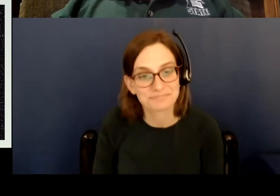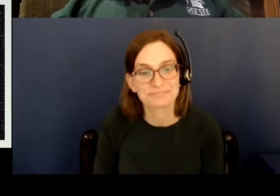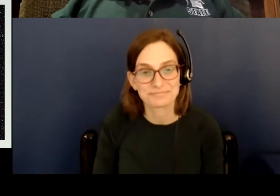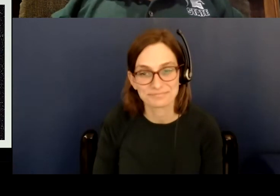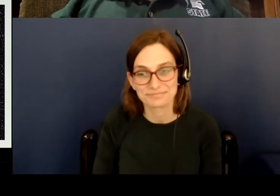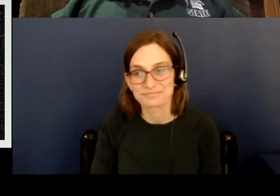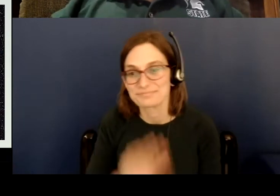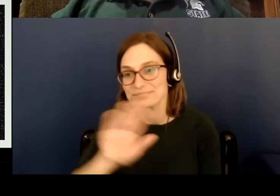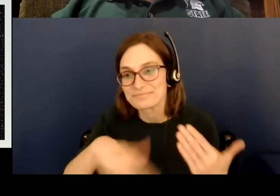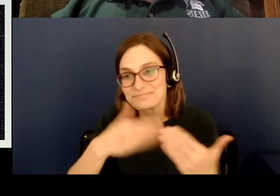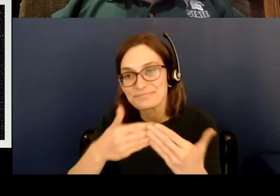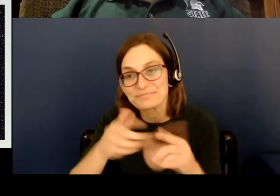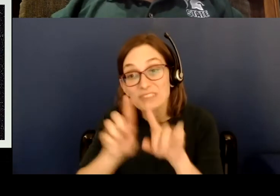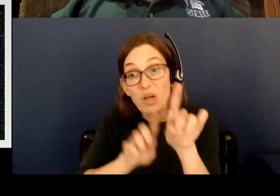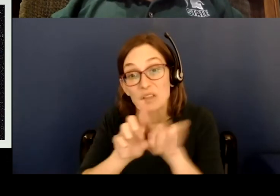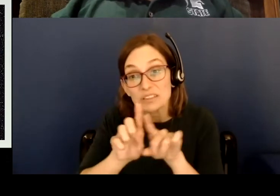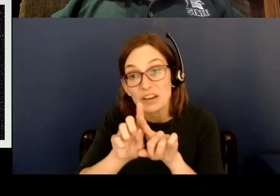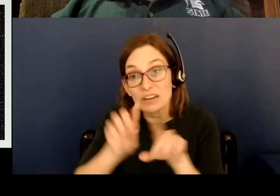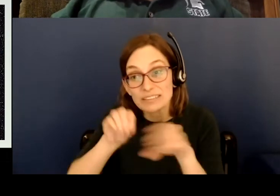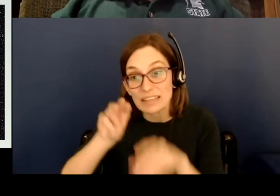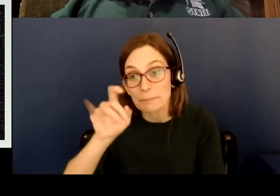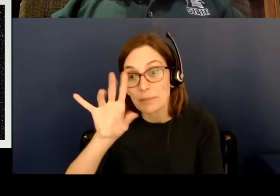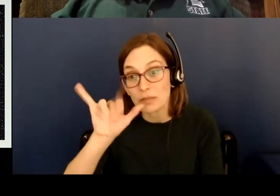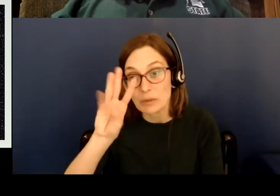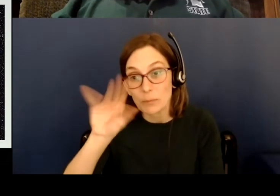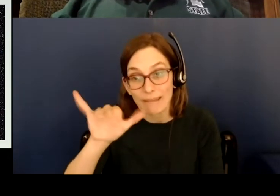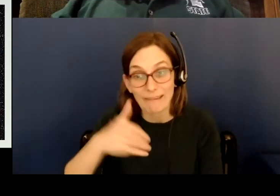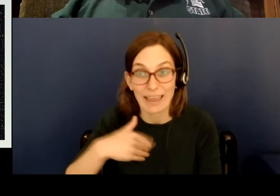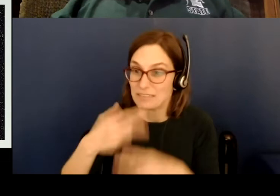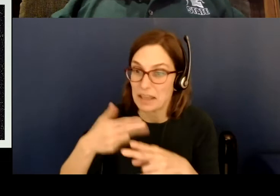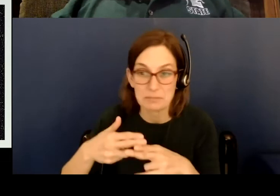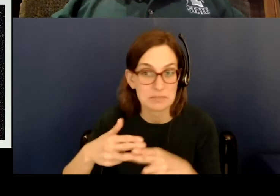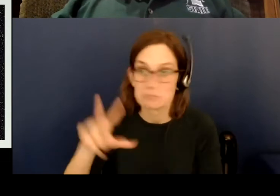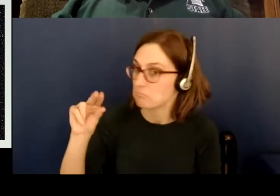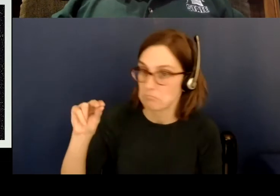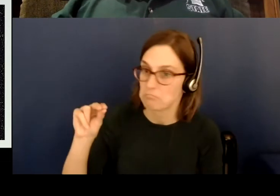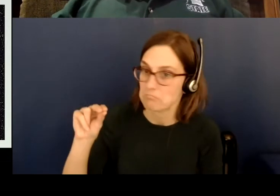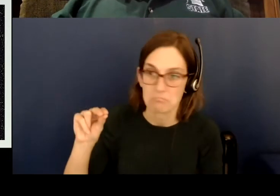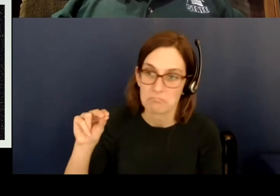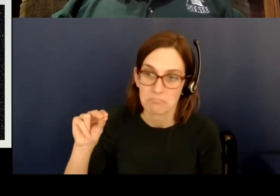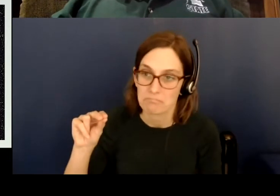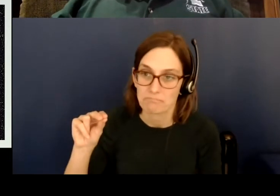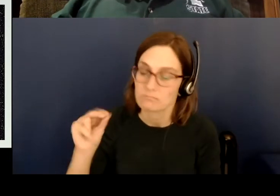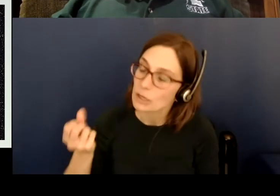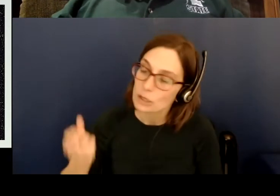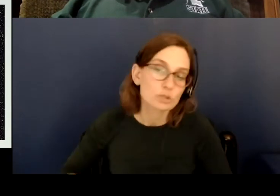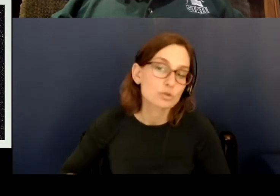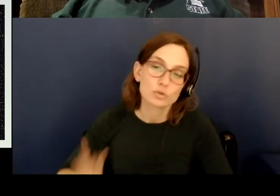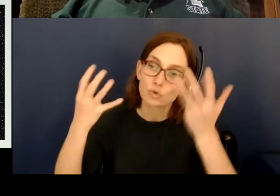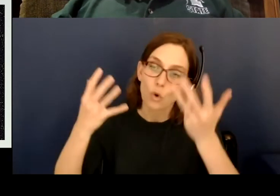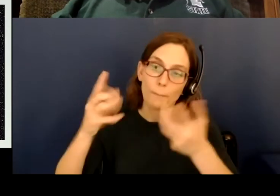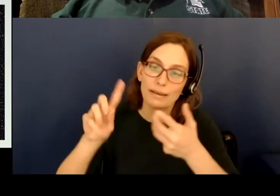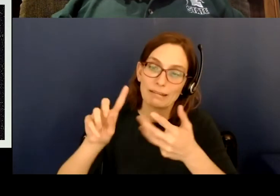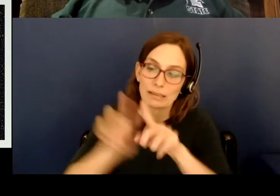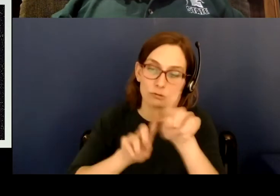all stars in the Milky Way have names? No. There are so many stars in the Milky Way.